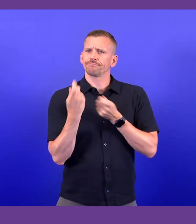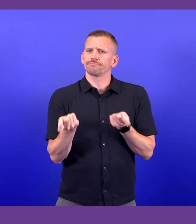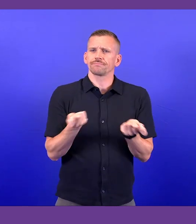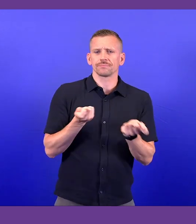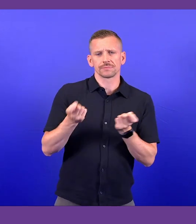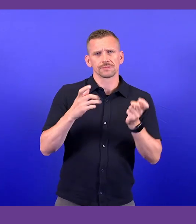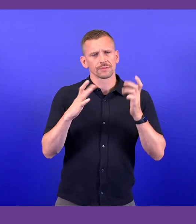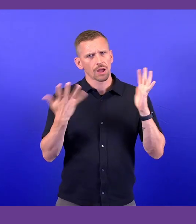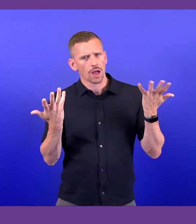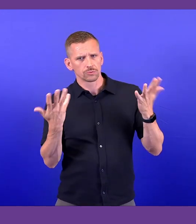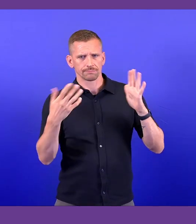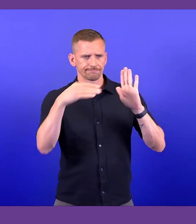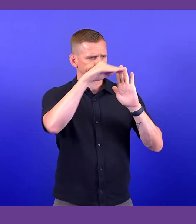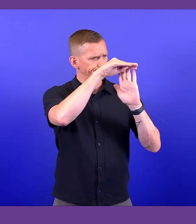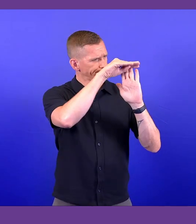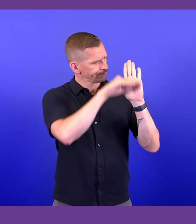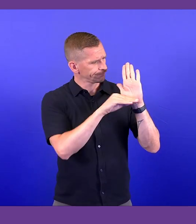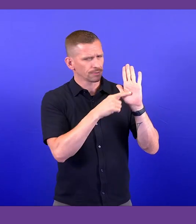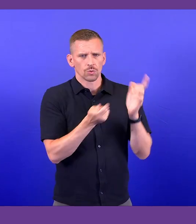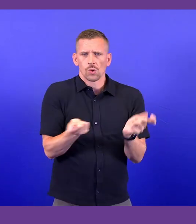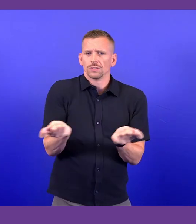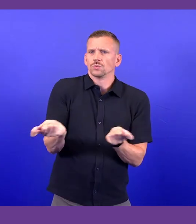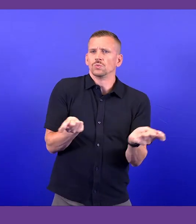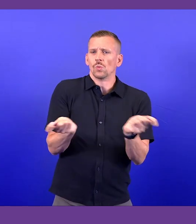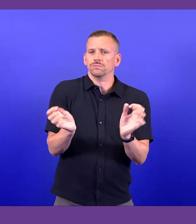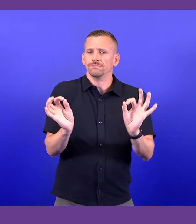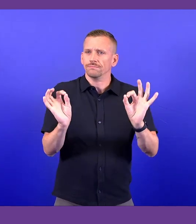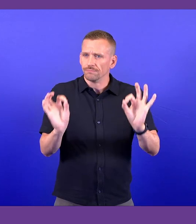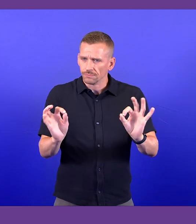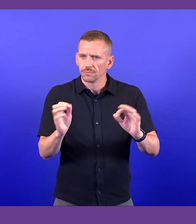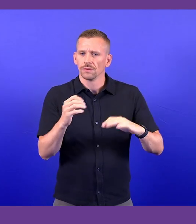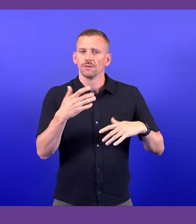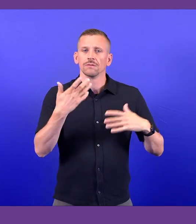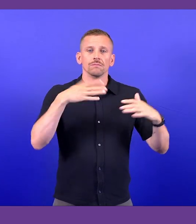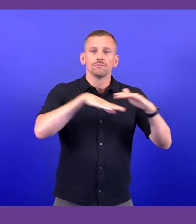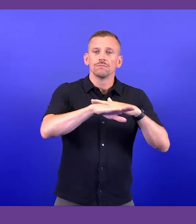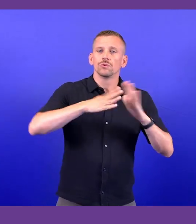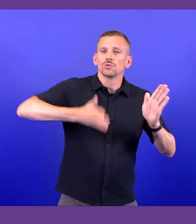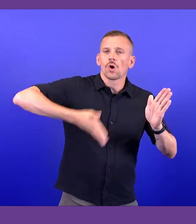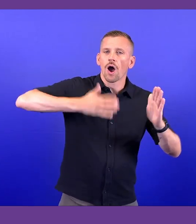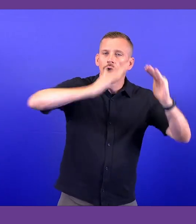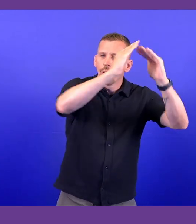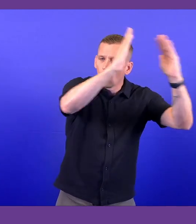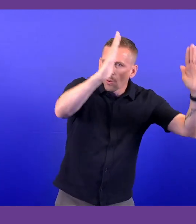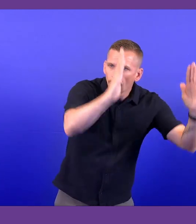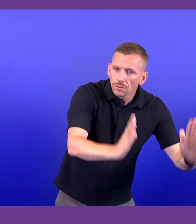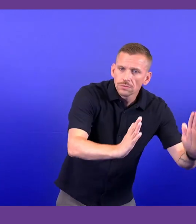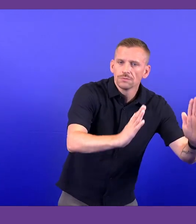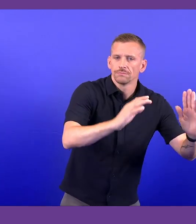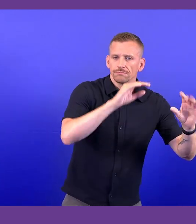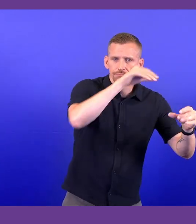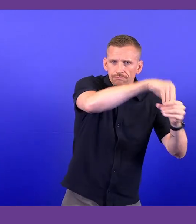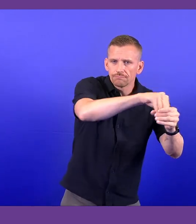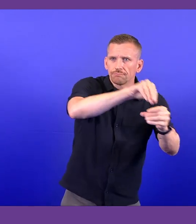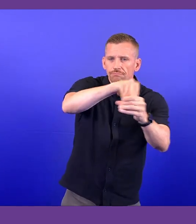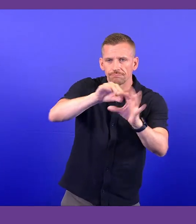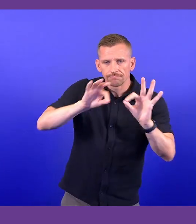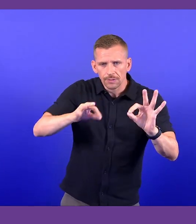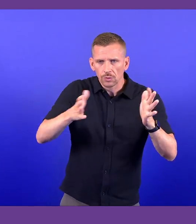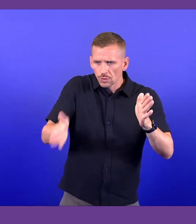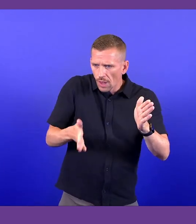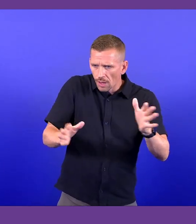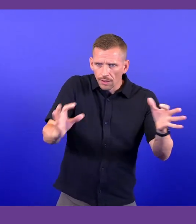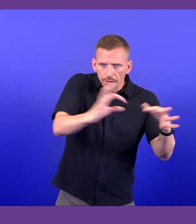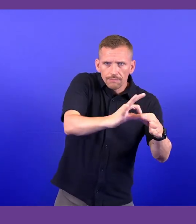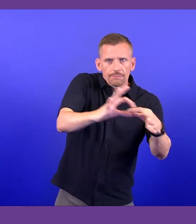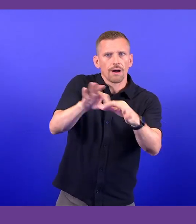the hardware works in station and in trains. But as Anne said, the question is to make this possible with the heritage of